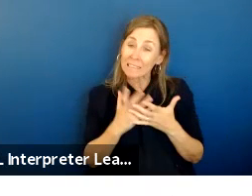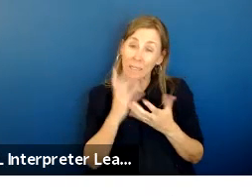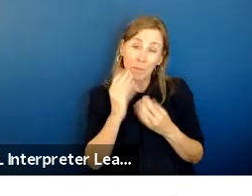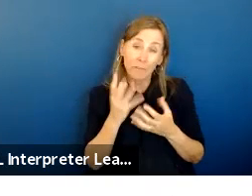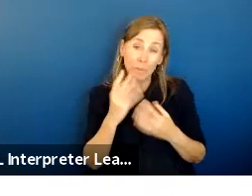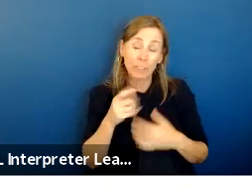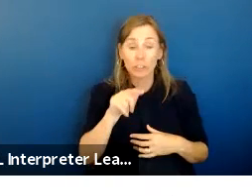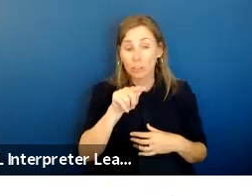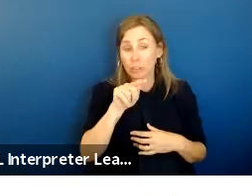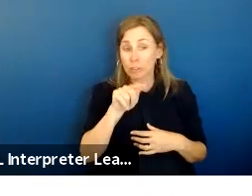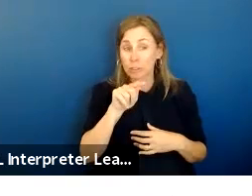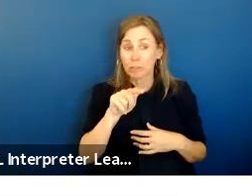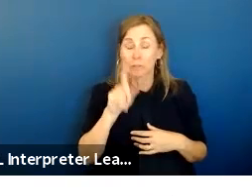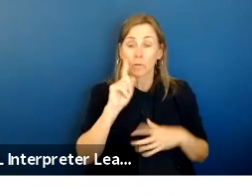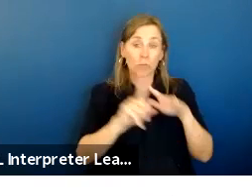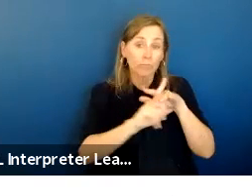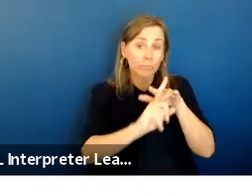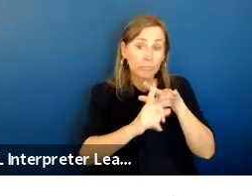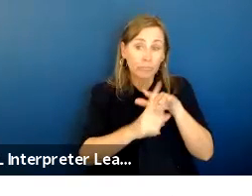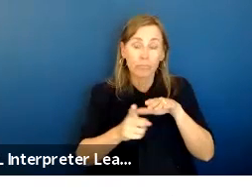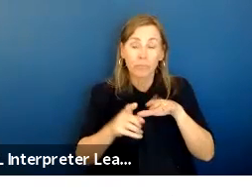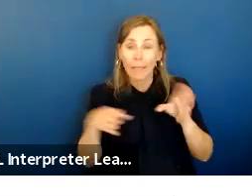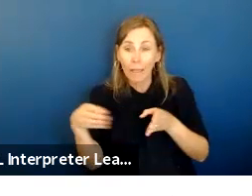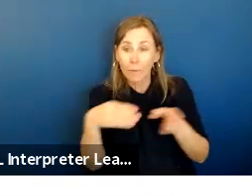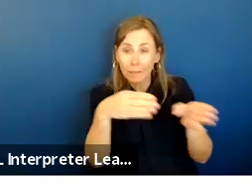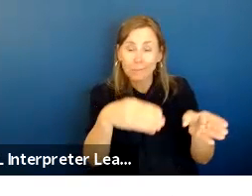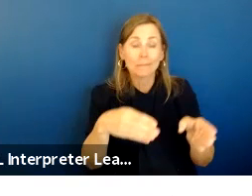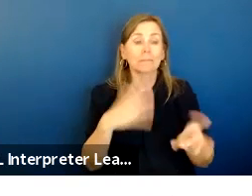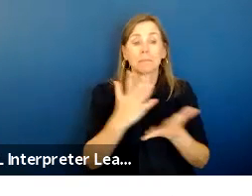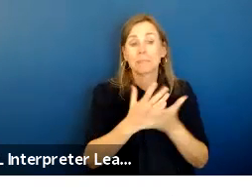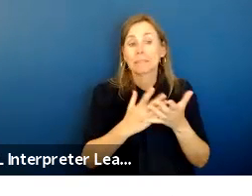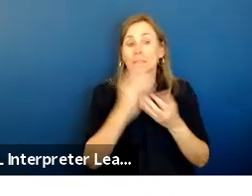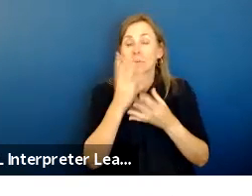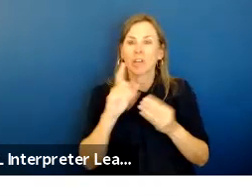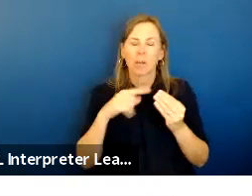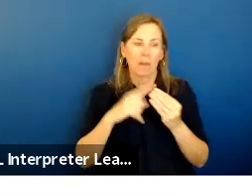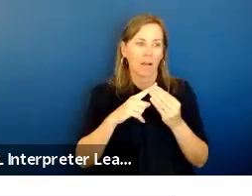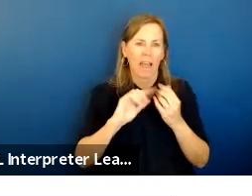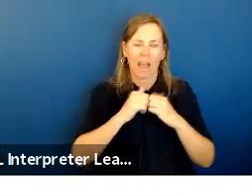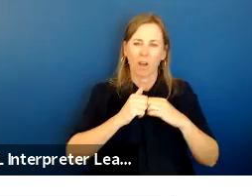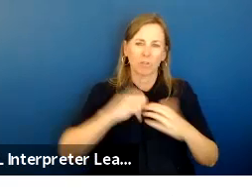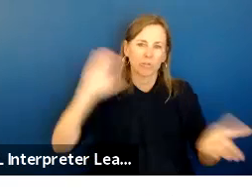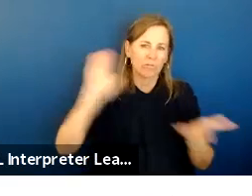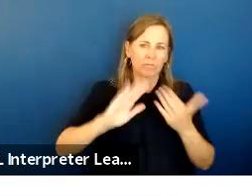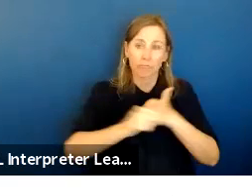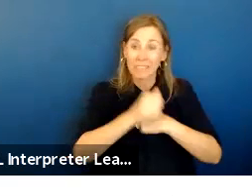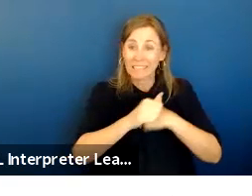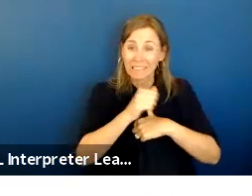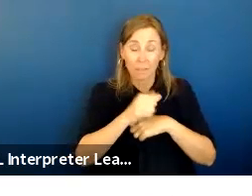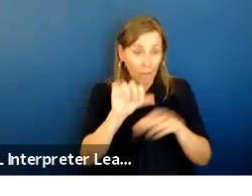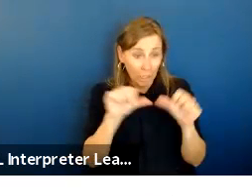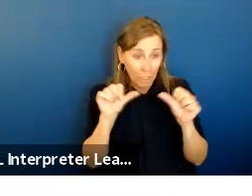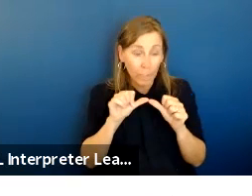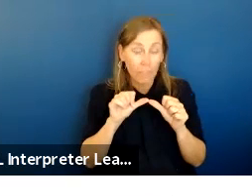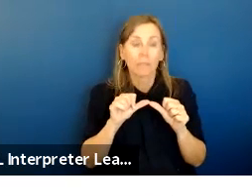looking at for evacuation routes. They might have some information about mitigation plans in the area. Both of